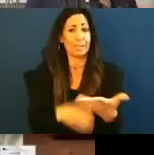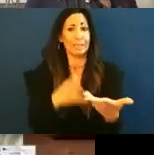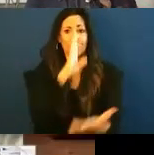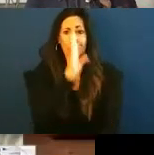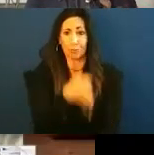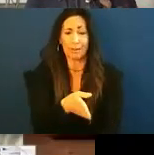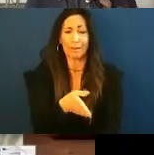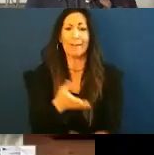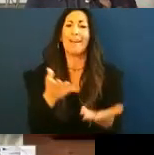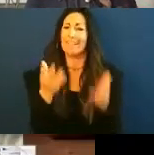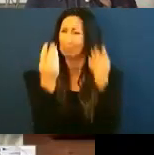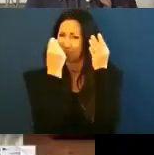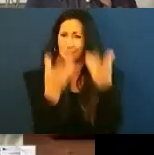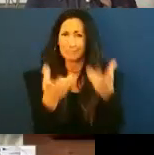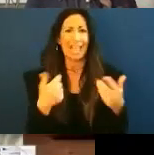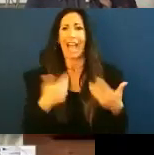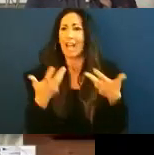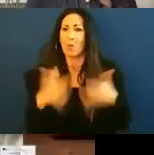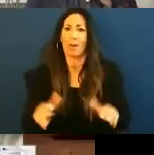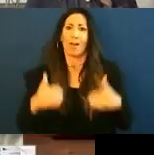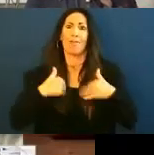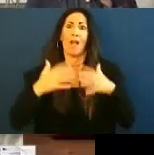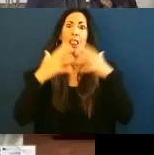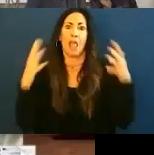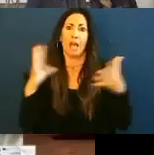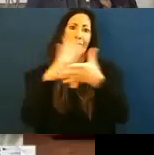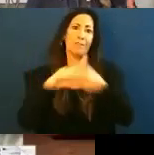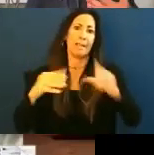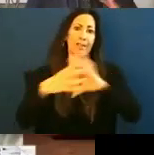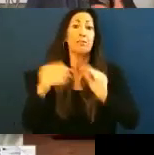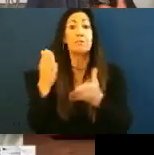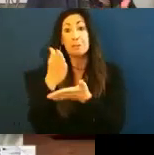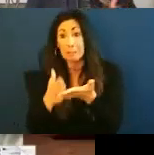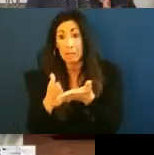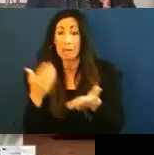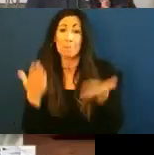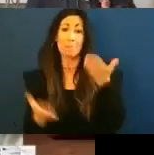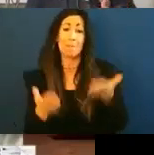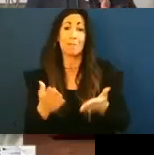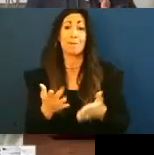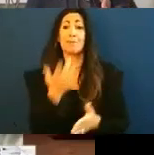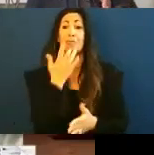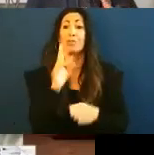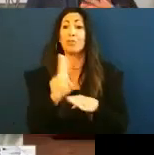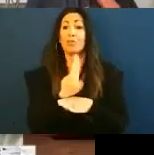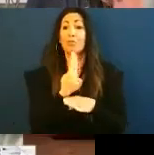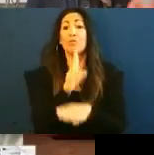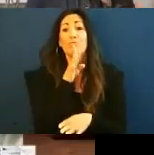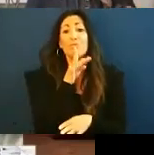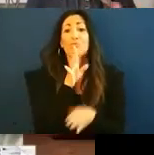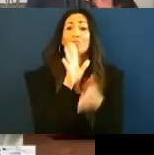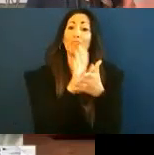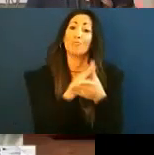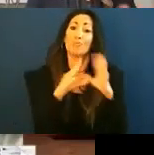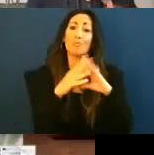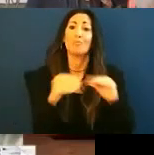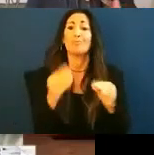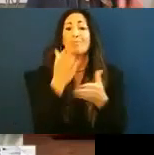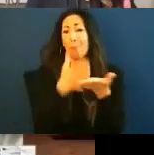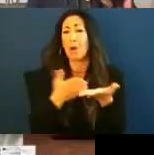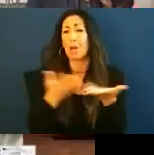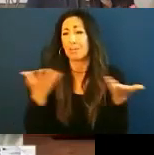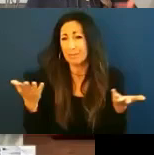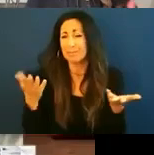to have a whole bunch of narrative. There are parts that maybe I want to use my voice for, and it's